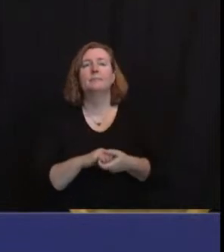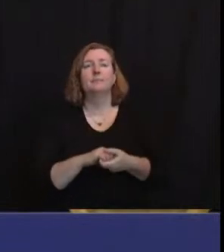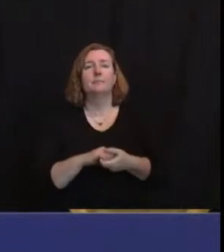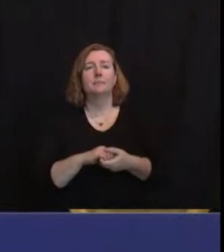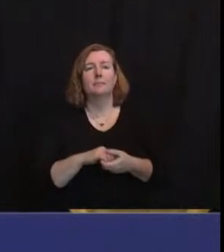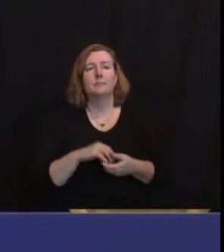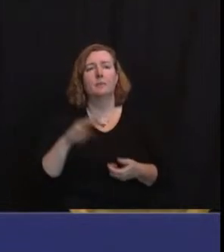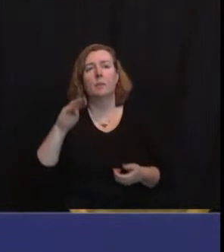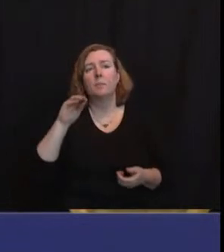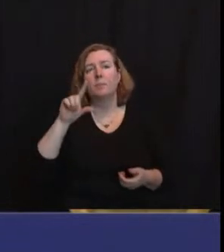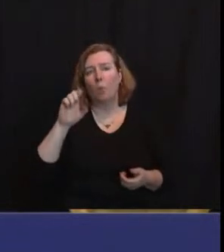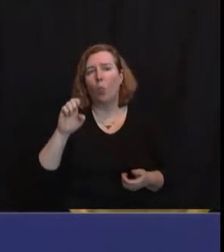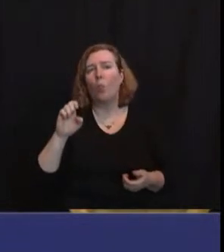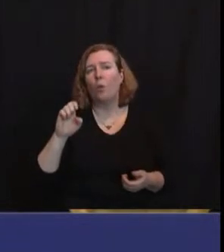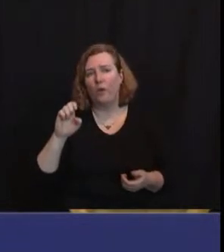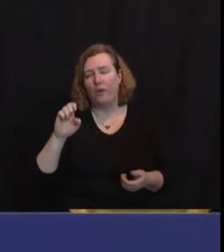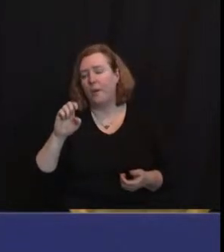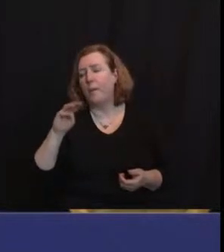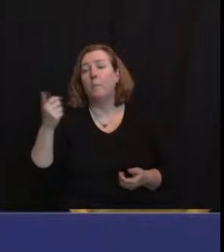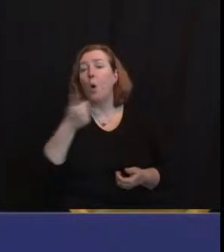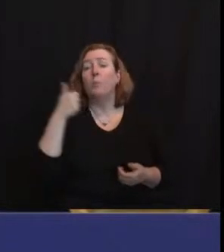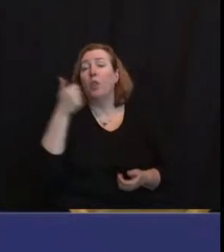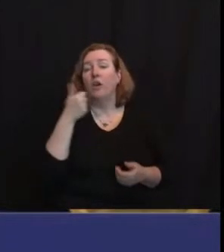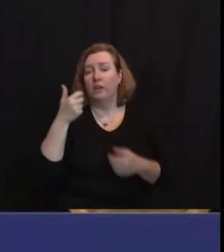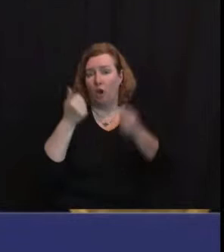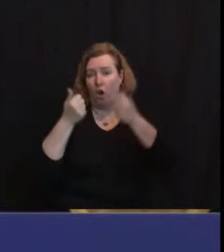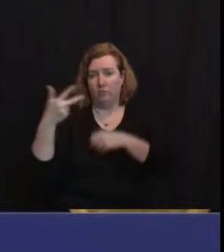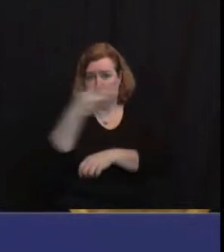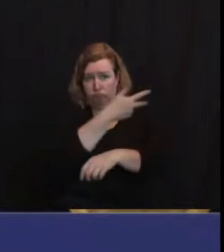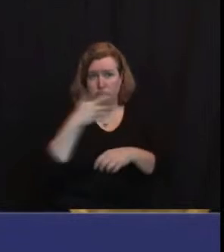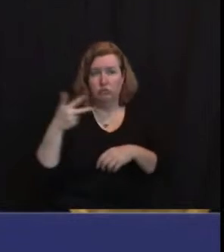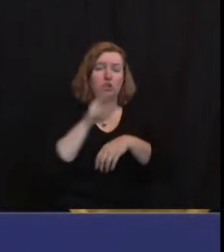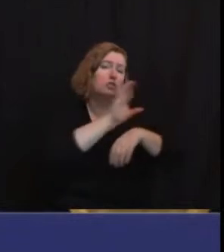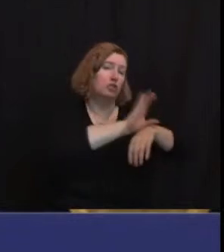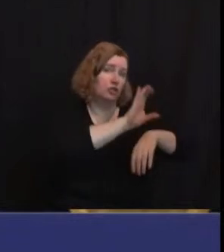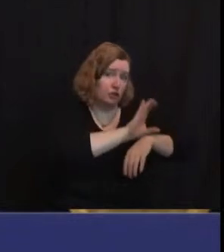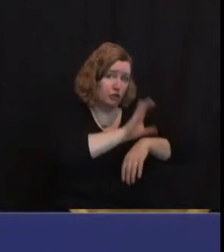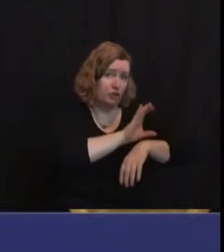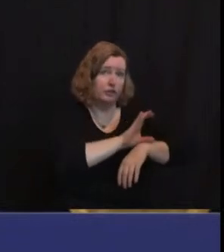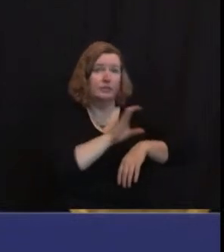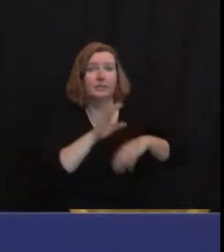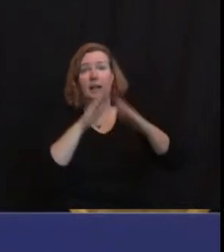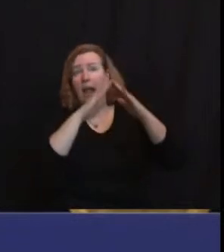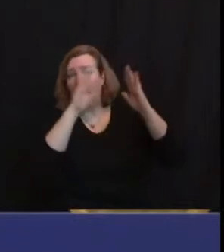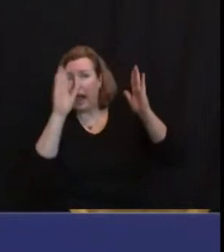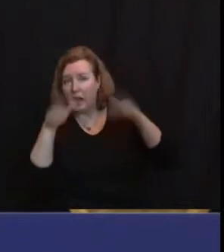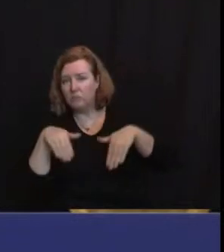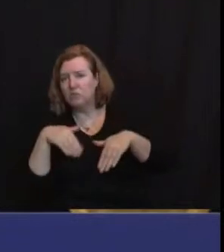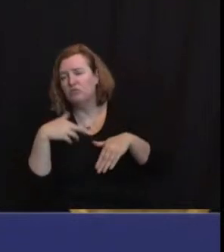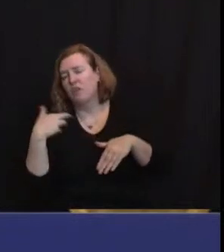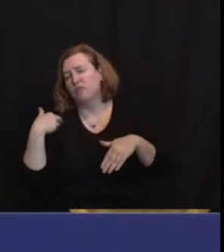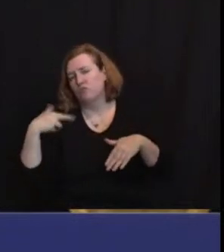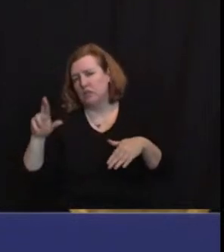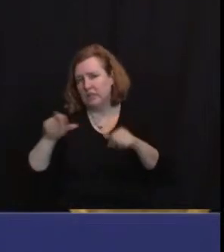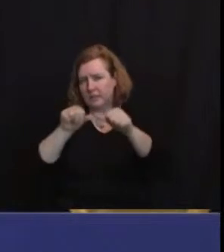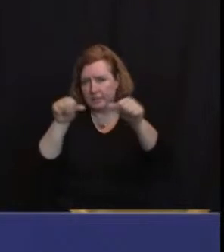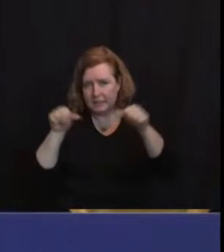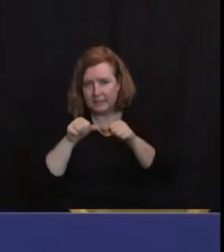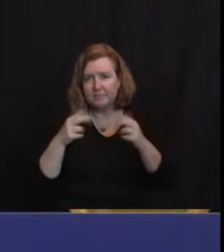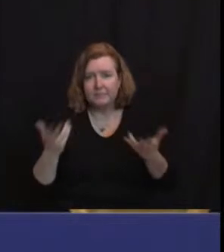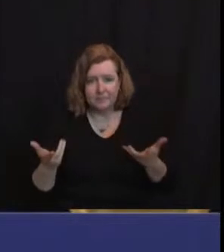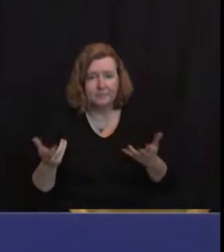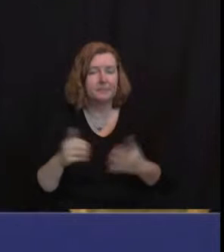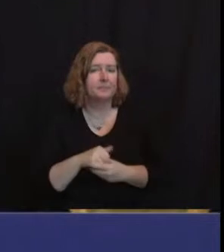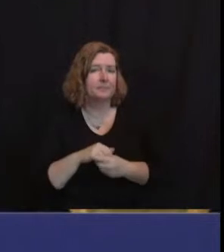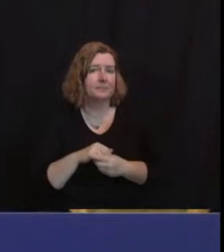it's houses of worship, it's getting role models to visibly get vaccinated.